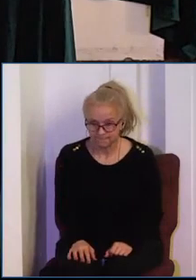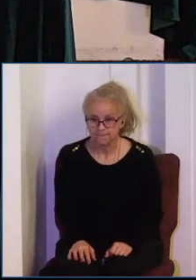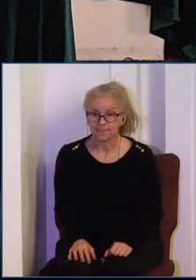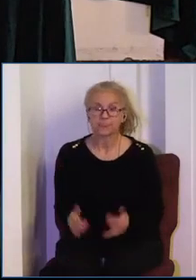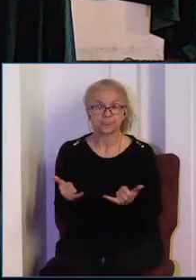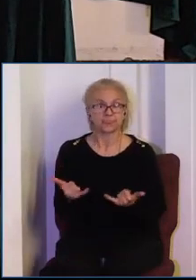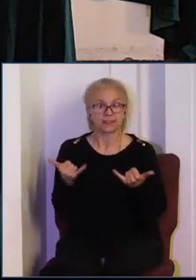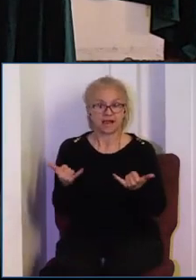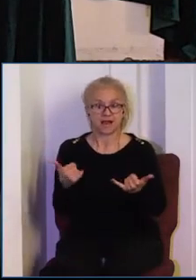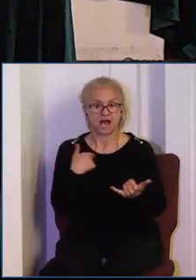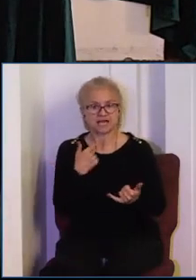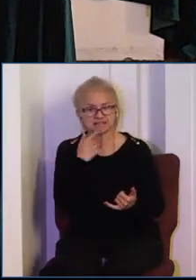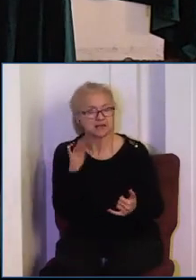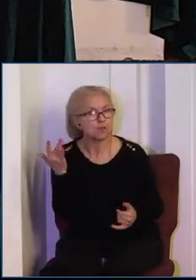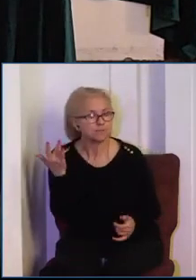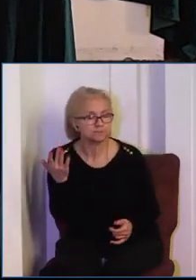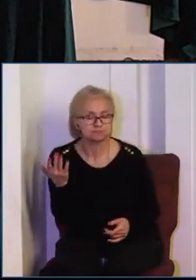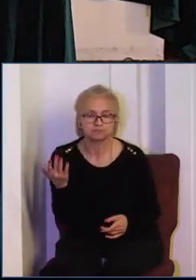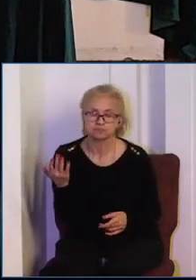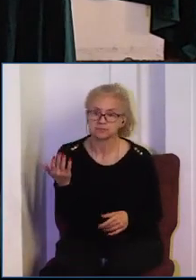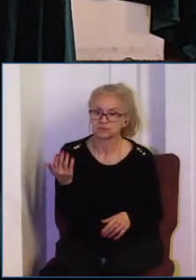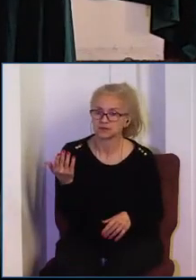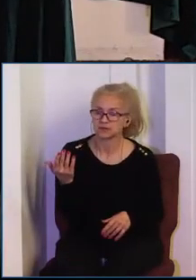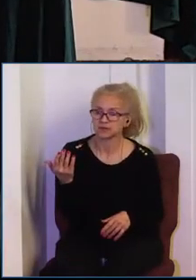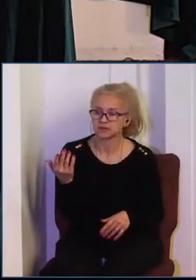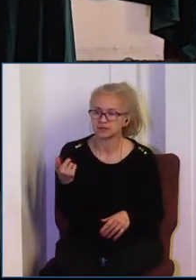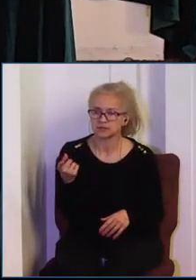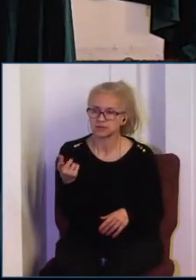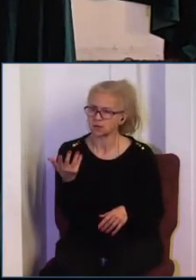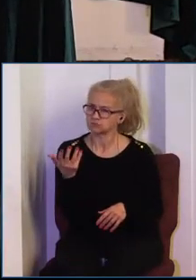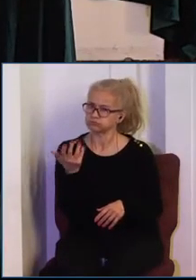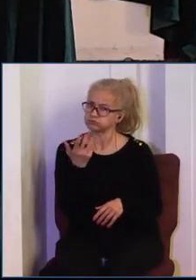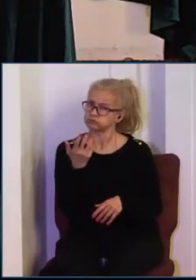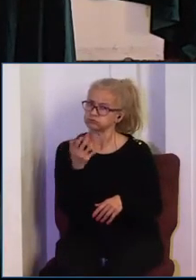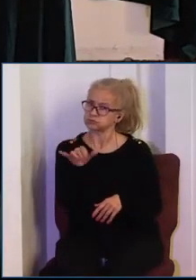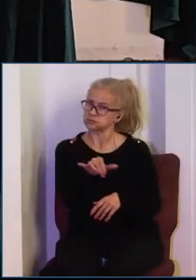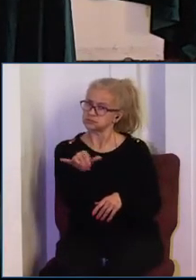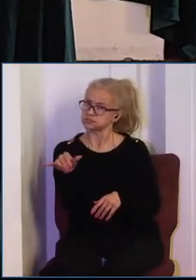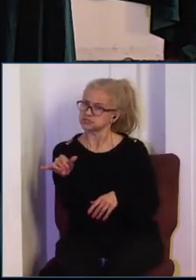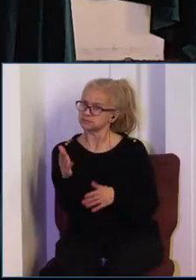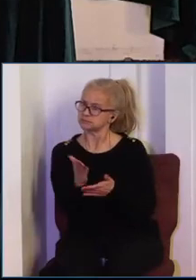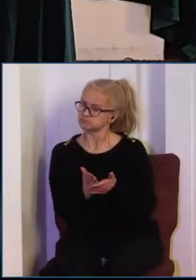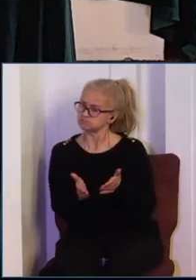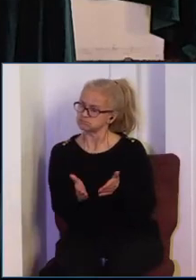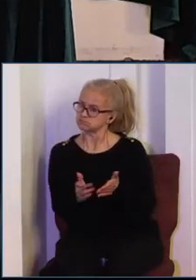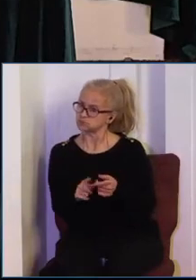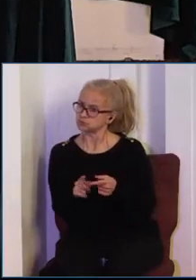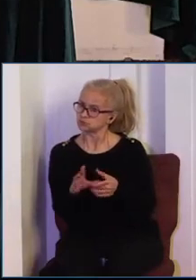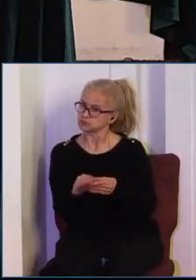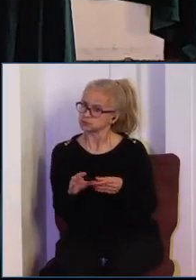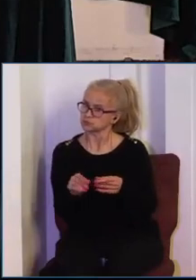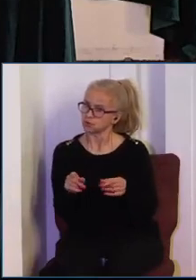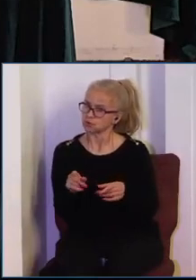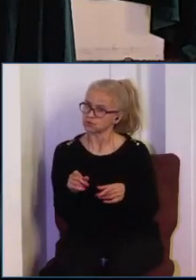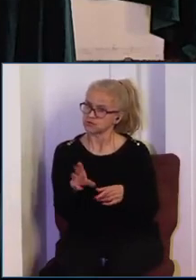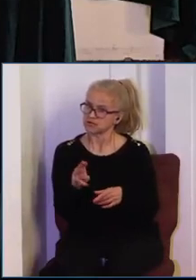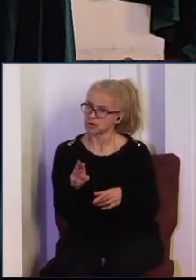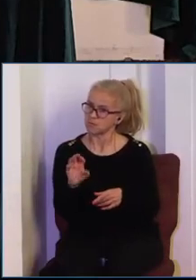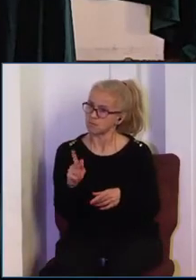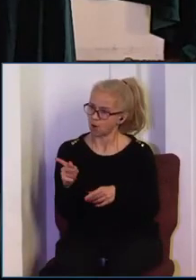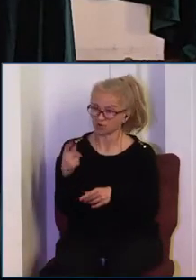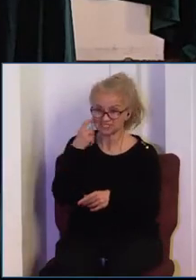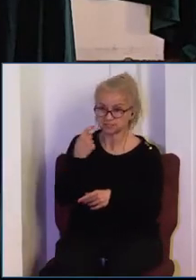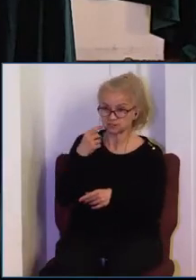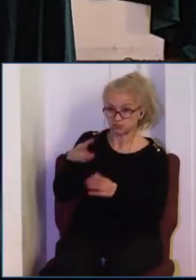Now, I mention that because it's very similar in some ways to the story that Mark read a while